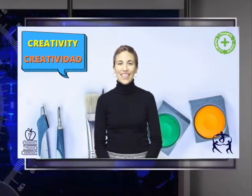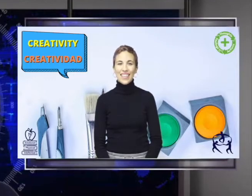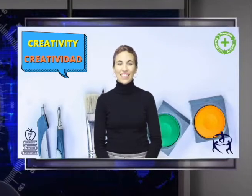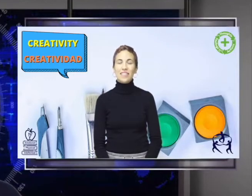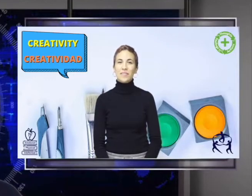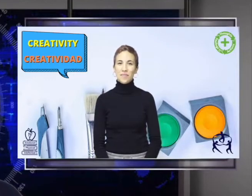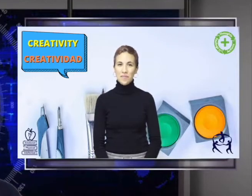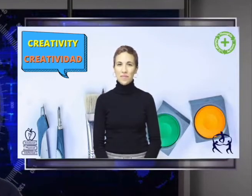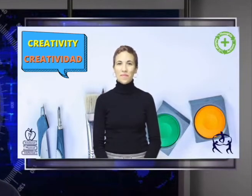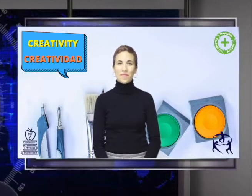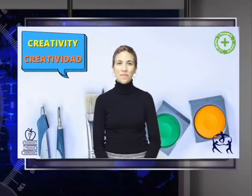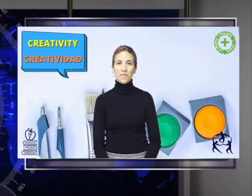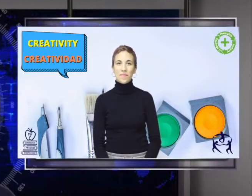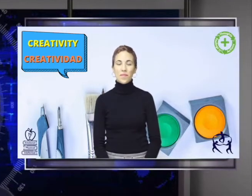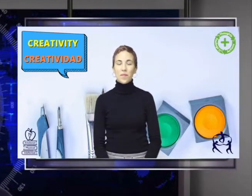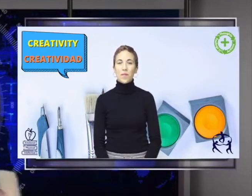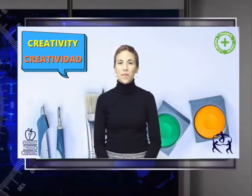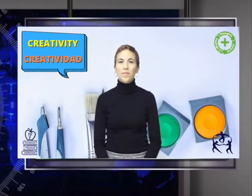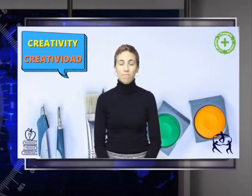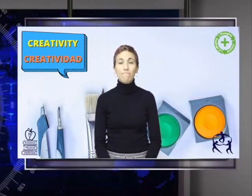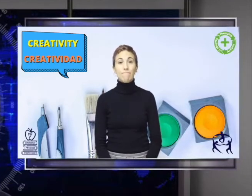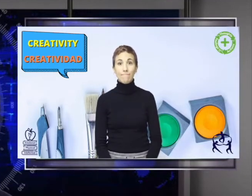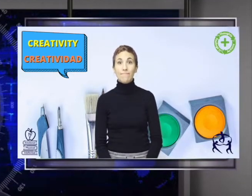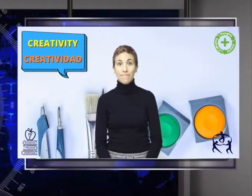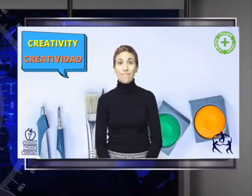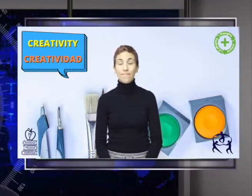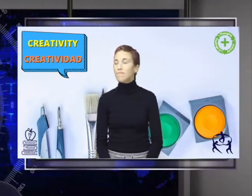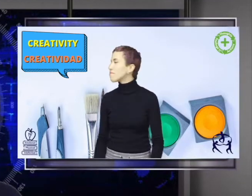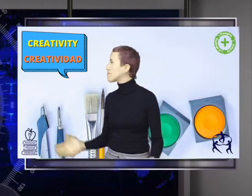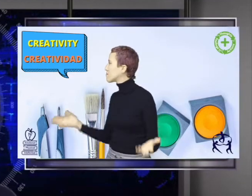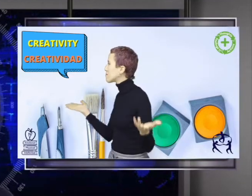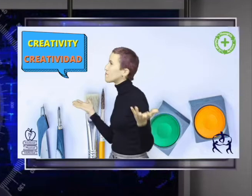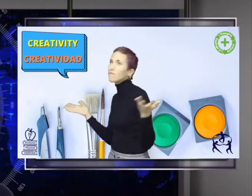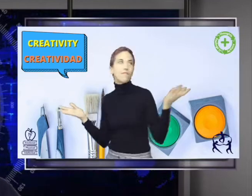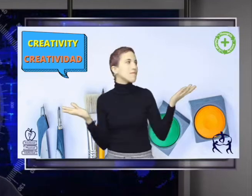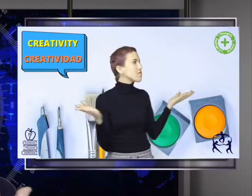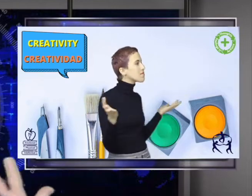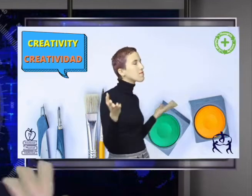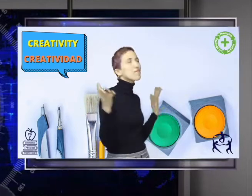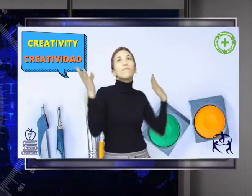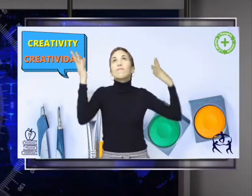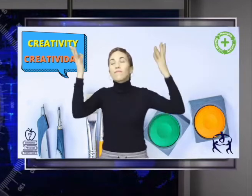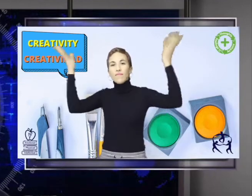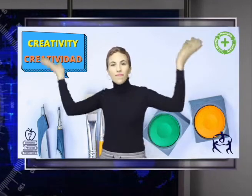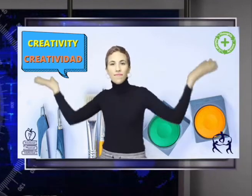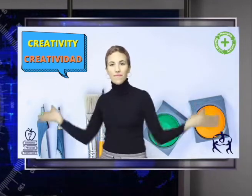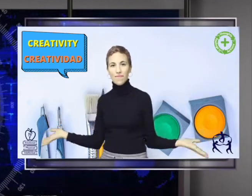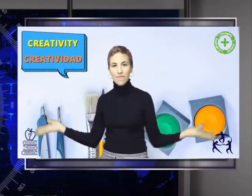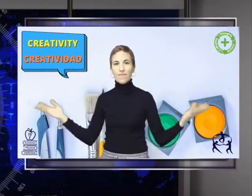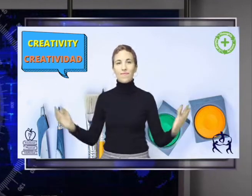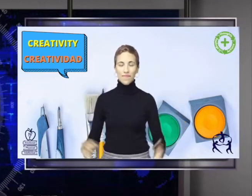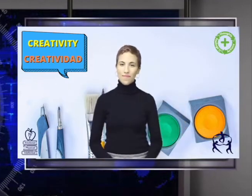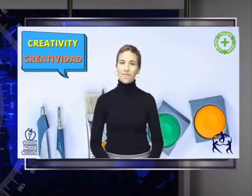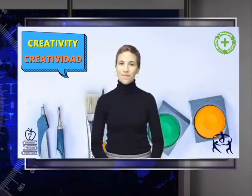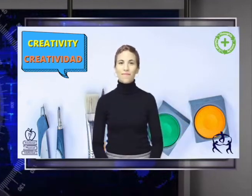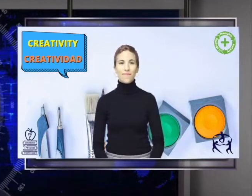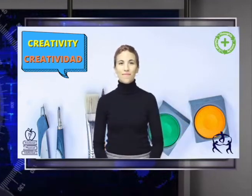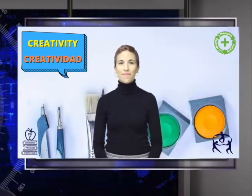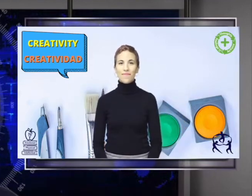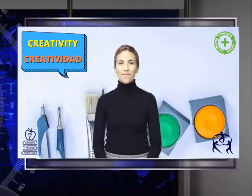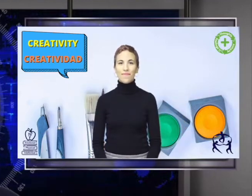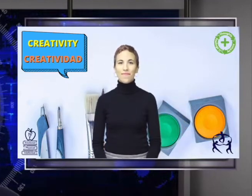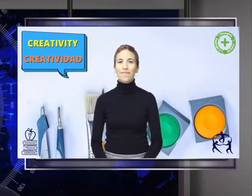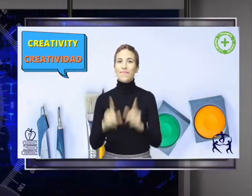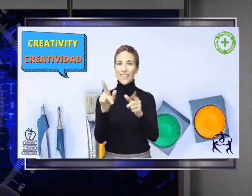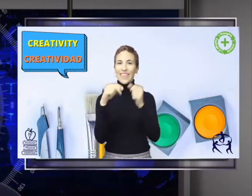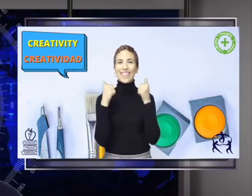beautiful county. And it's good for our wellness to take a look around and see how beautiful our environment is. So I hope you